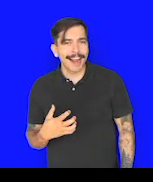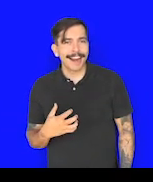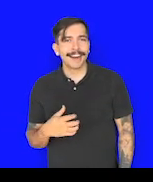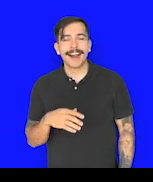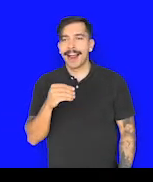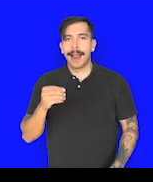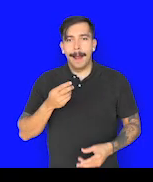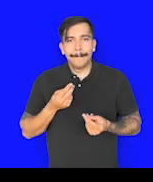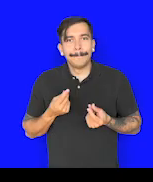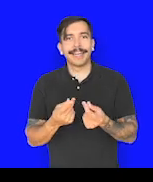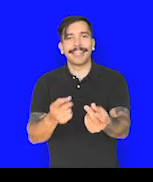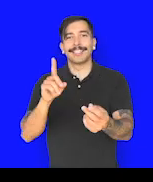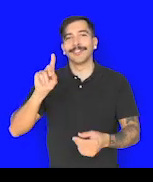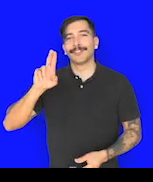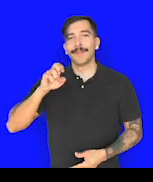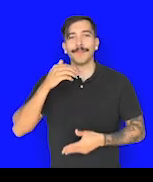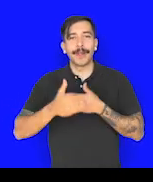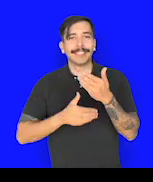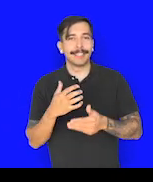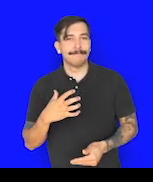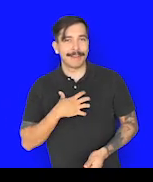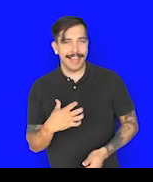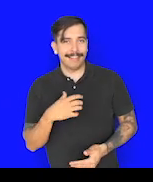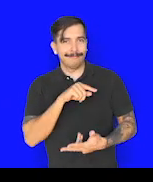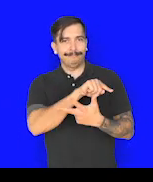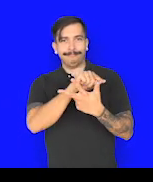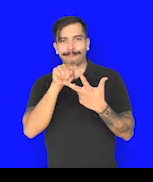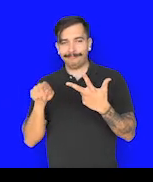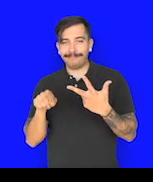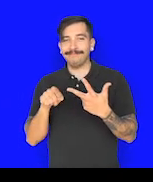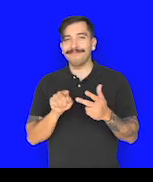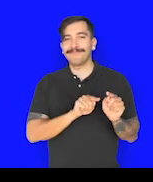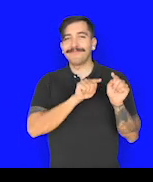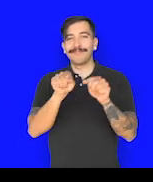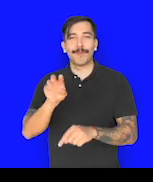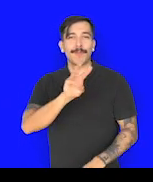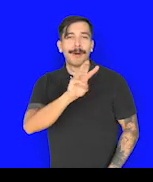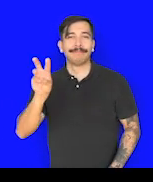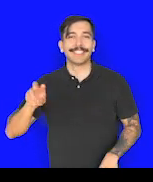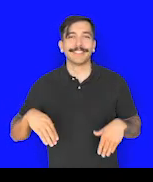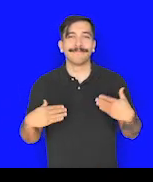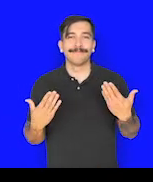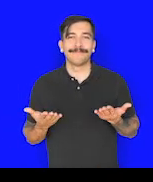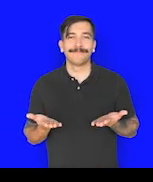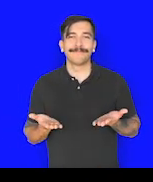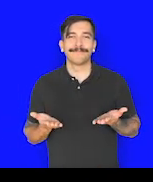and expedited due process complaints, visit